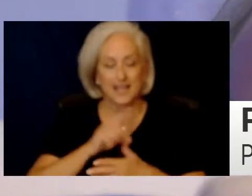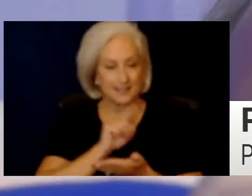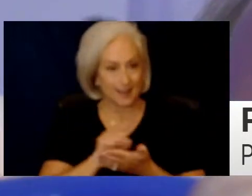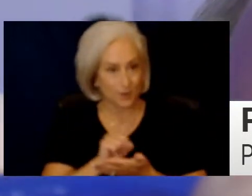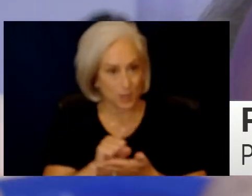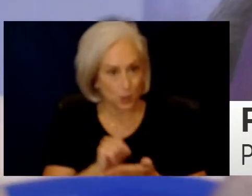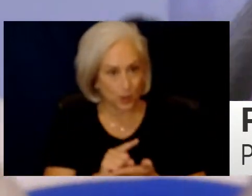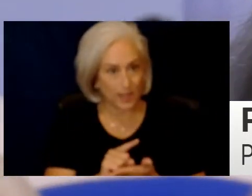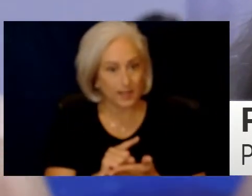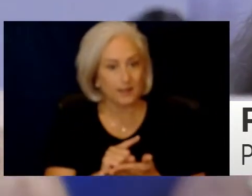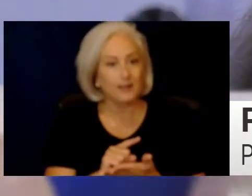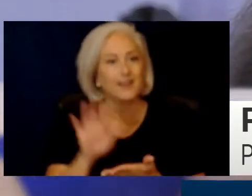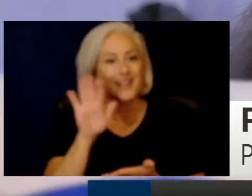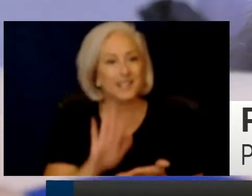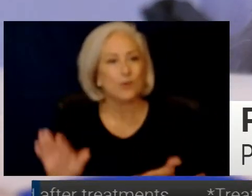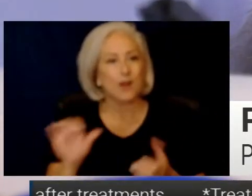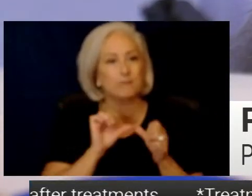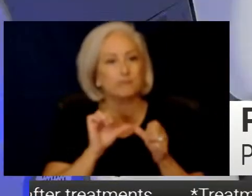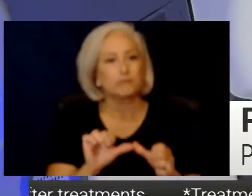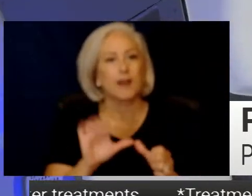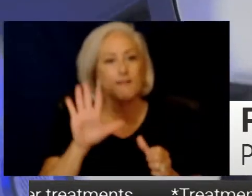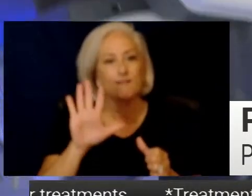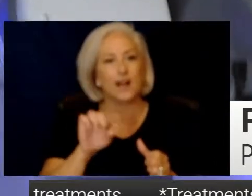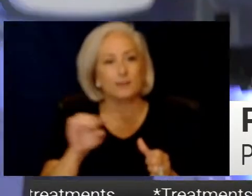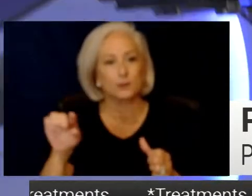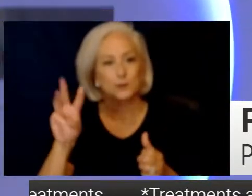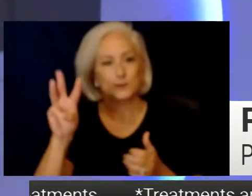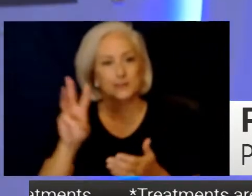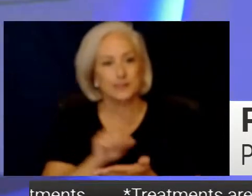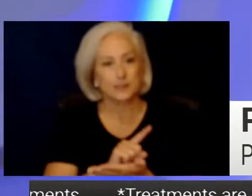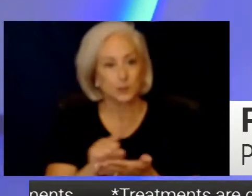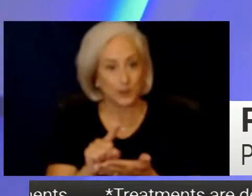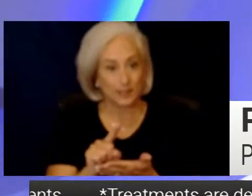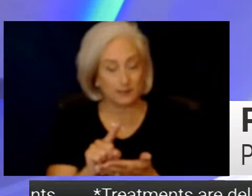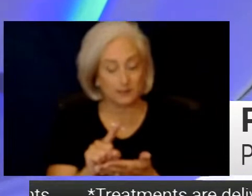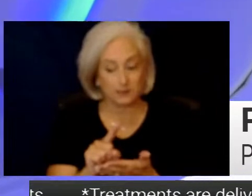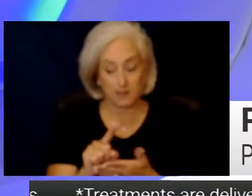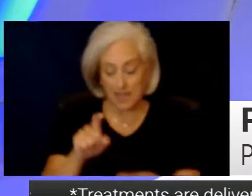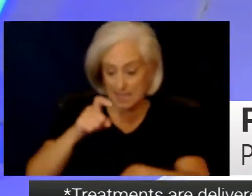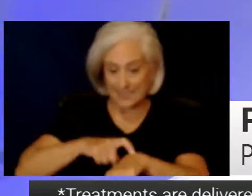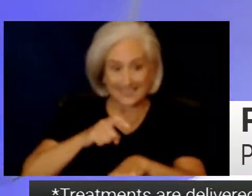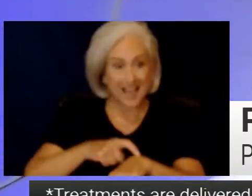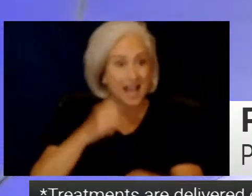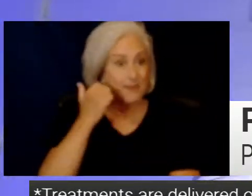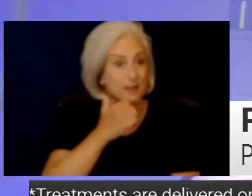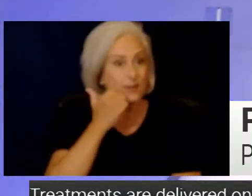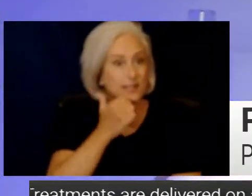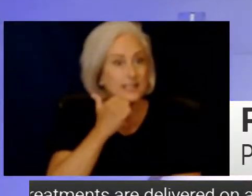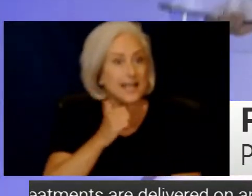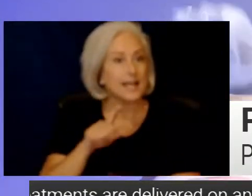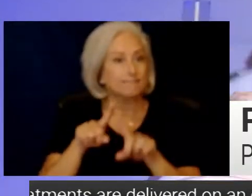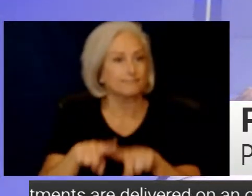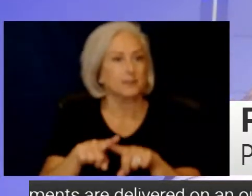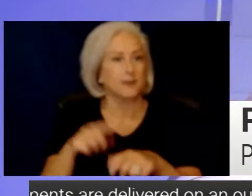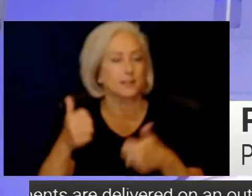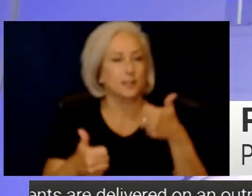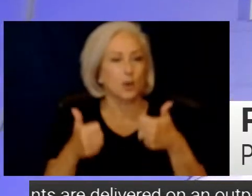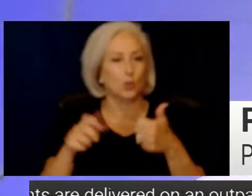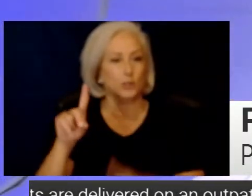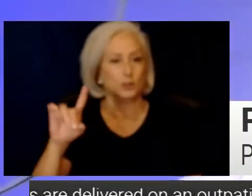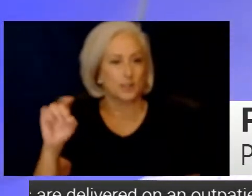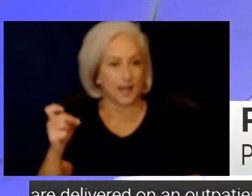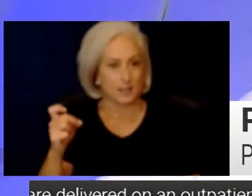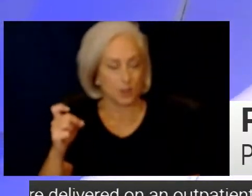takes on a daily basis, again, depends on the diagnosis, and it can range anywhere from 20 minutes to 40 minutes. Depends